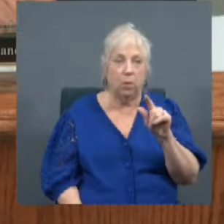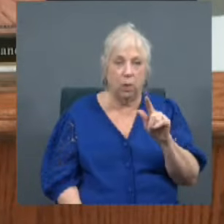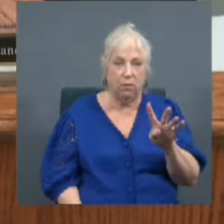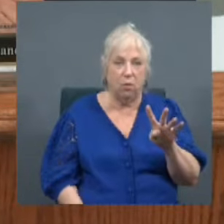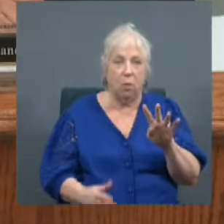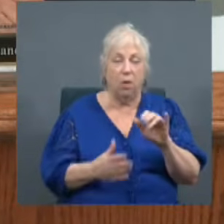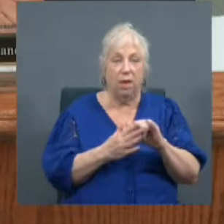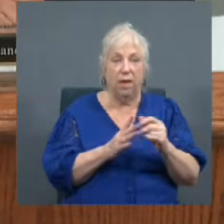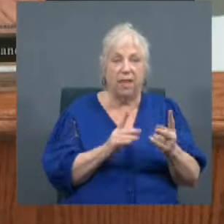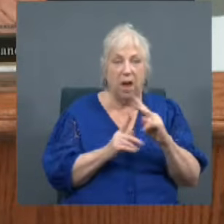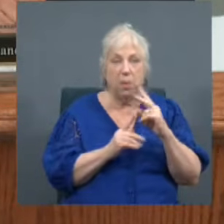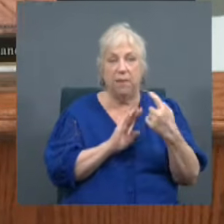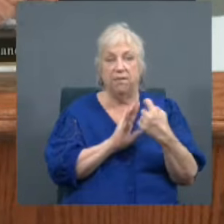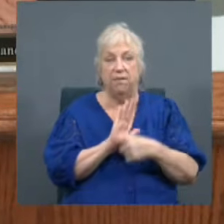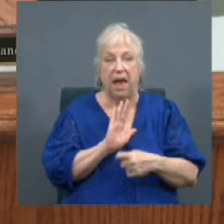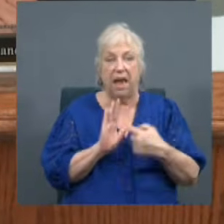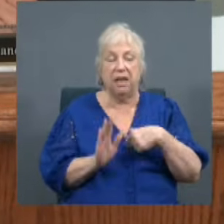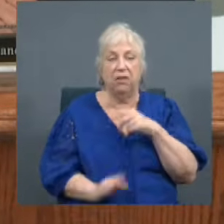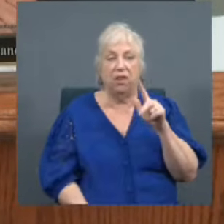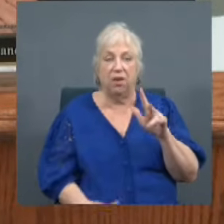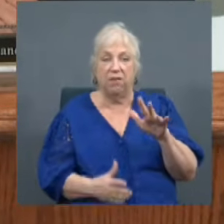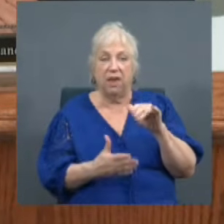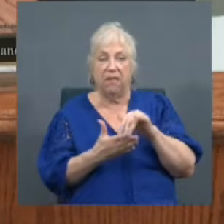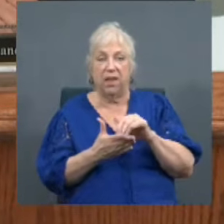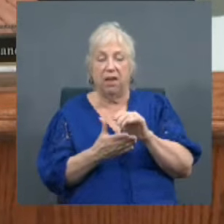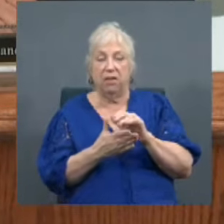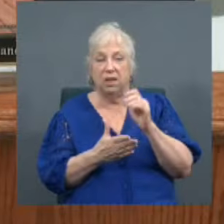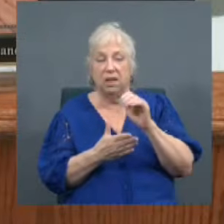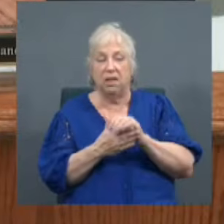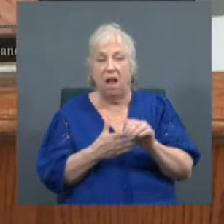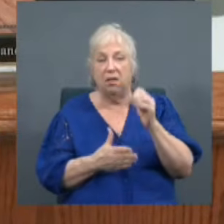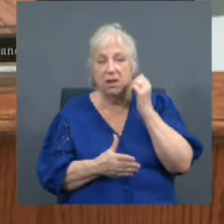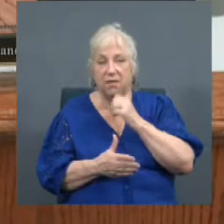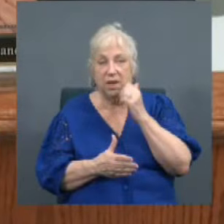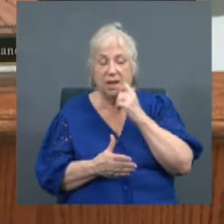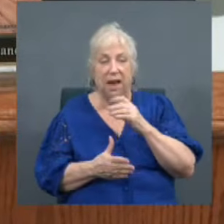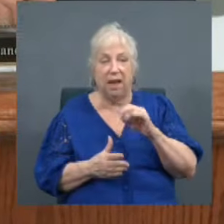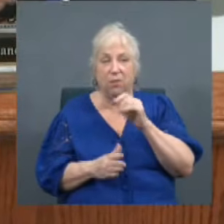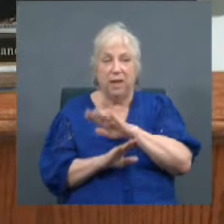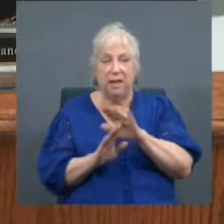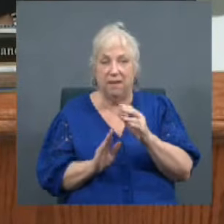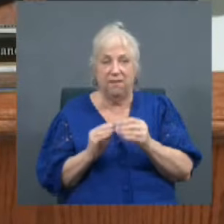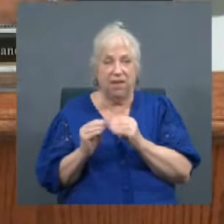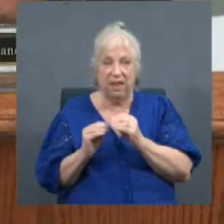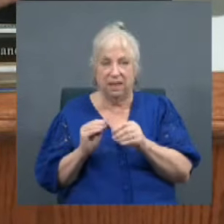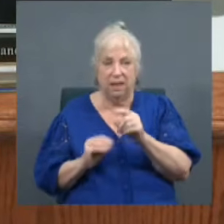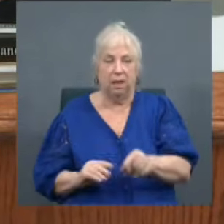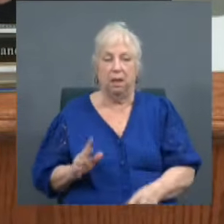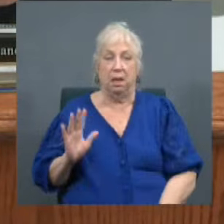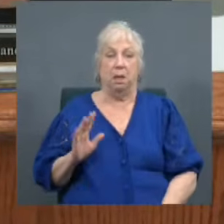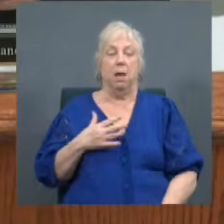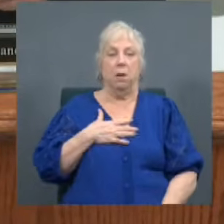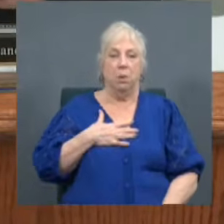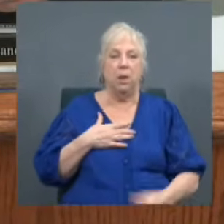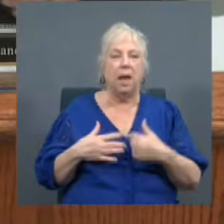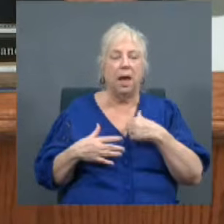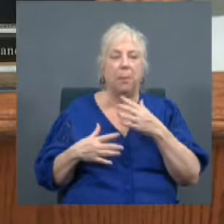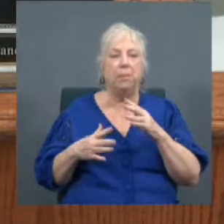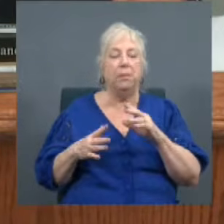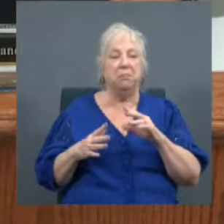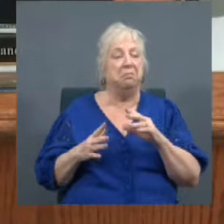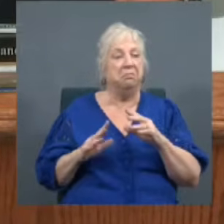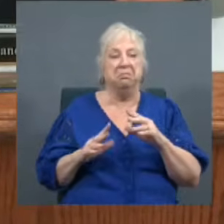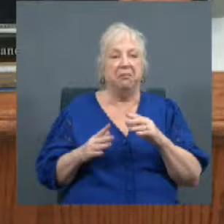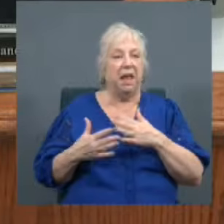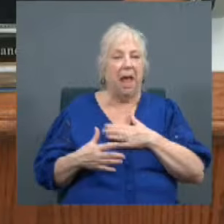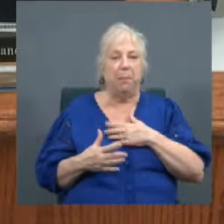to be fined $35,000 a day if we didn't correct this. So, and I'm perfectly happy to be proven wrong,